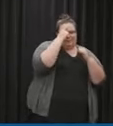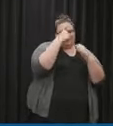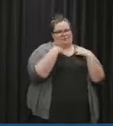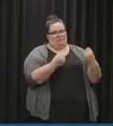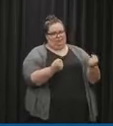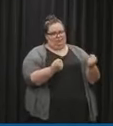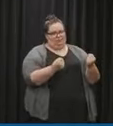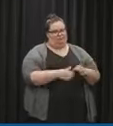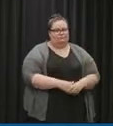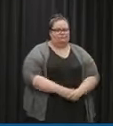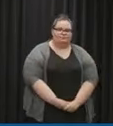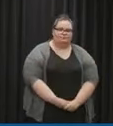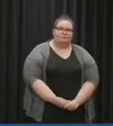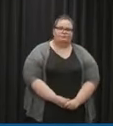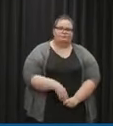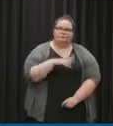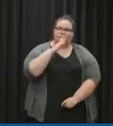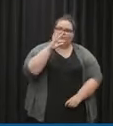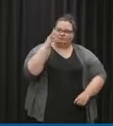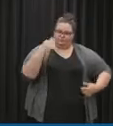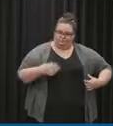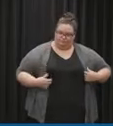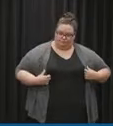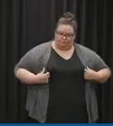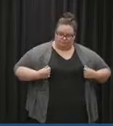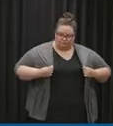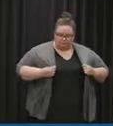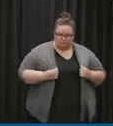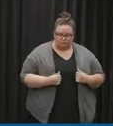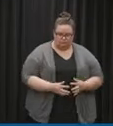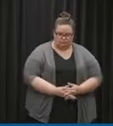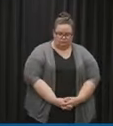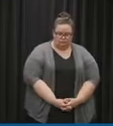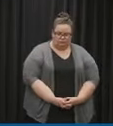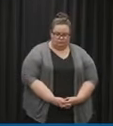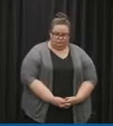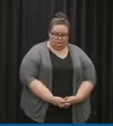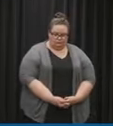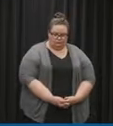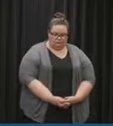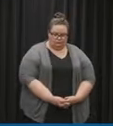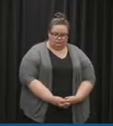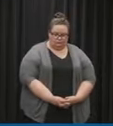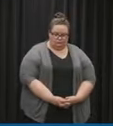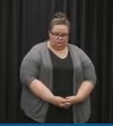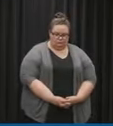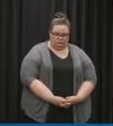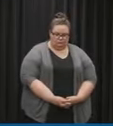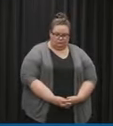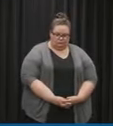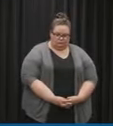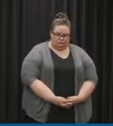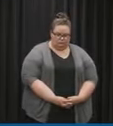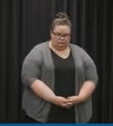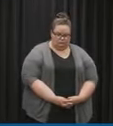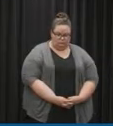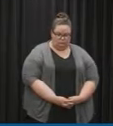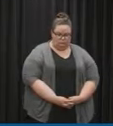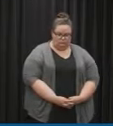they also need to be on the stage, on playing fields, and in school clubs and activities that are vital to their growth